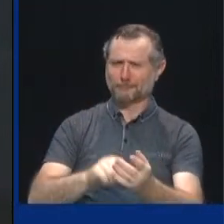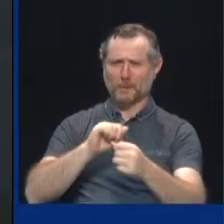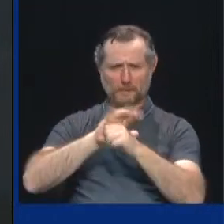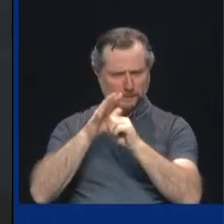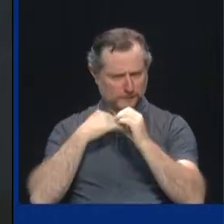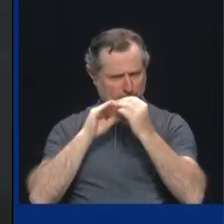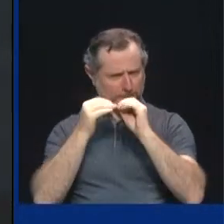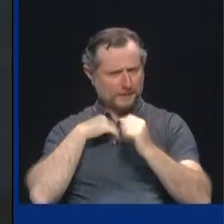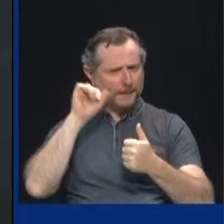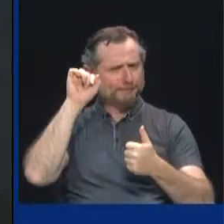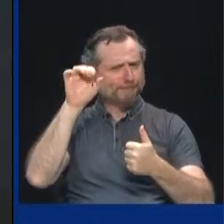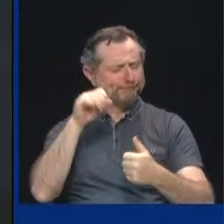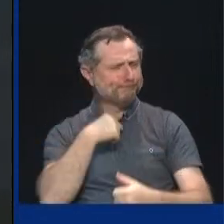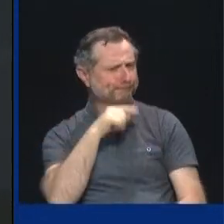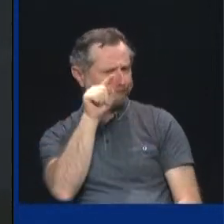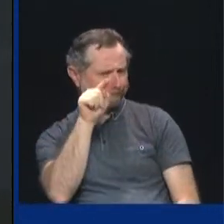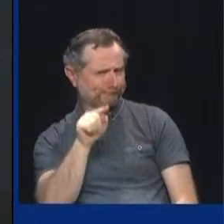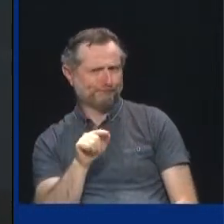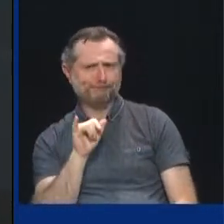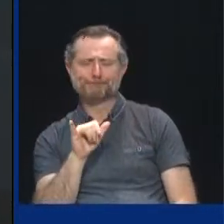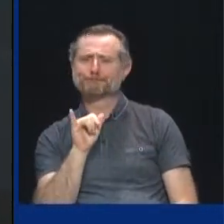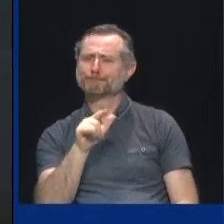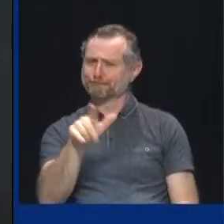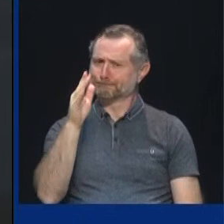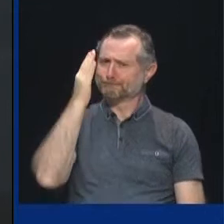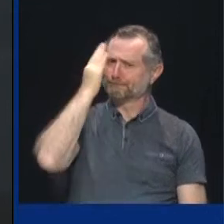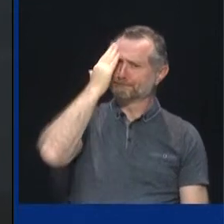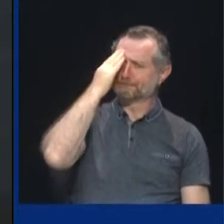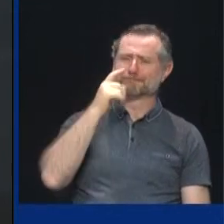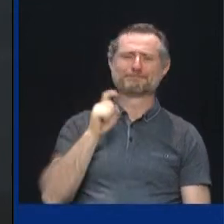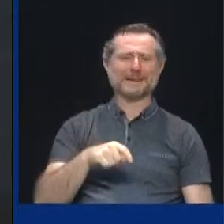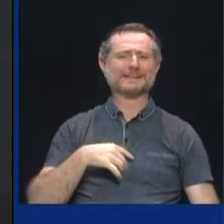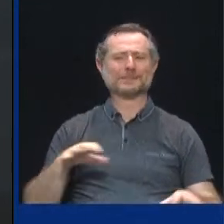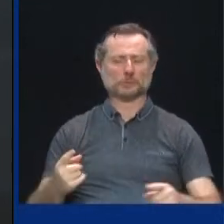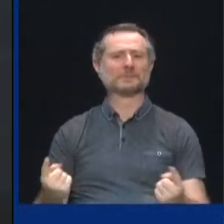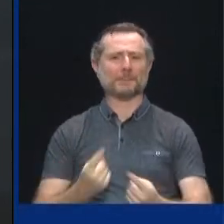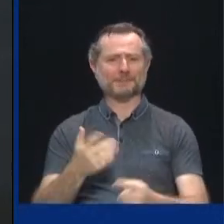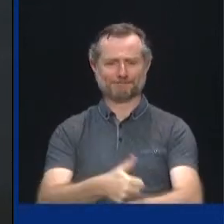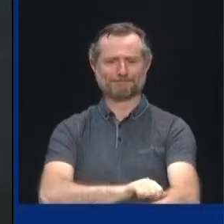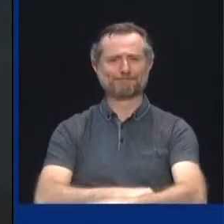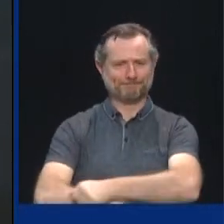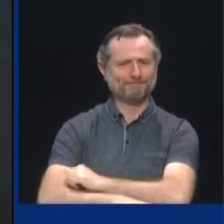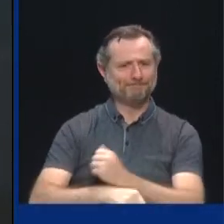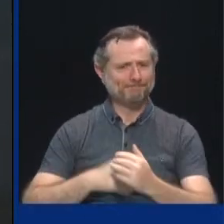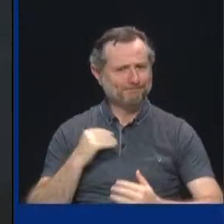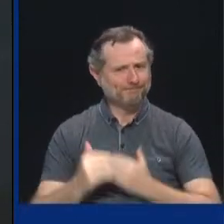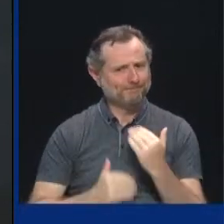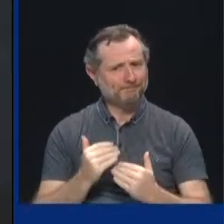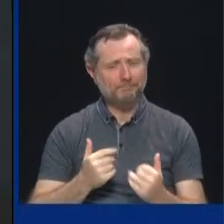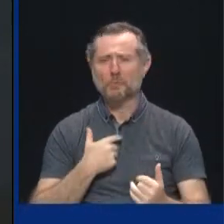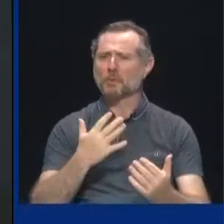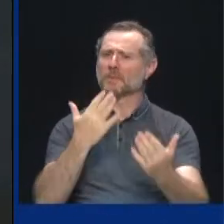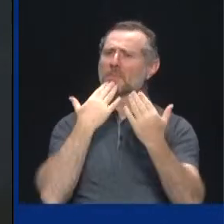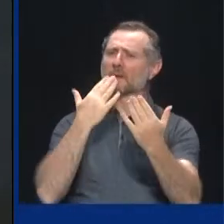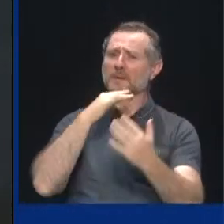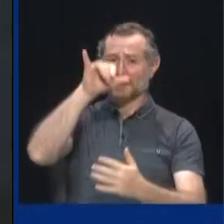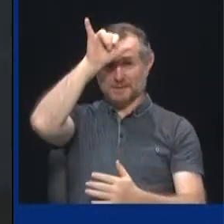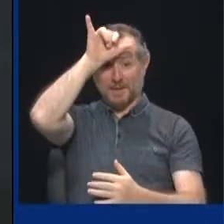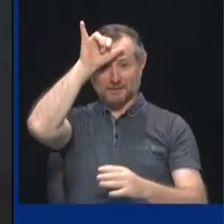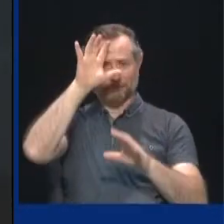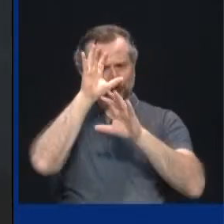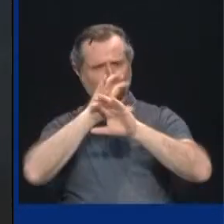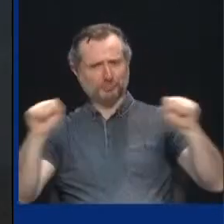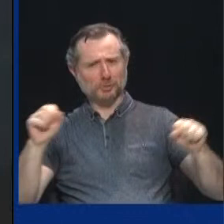reality, and we know what we have to do. Let's thank the Yankees and their president, Randy Levine. Let's give them a big